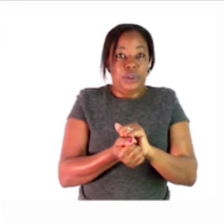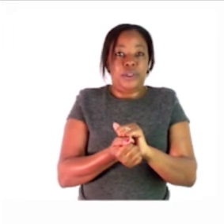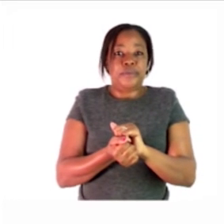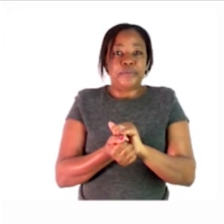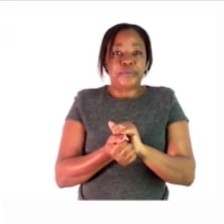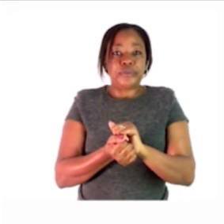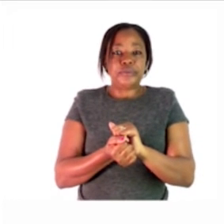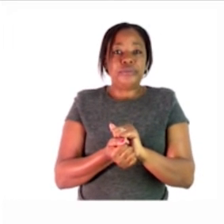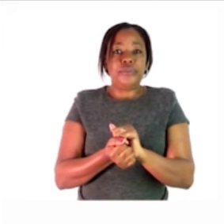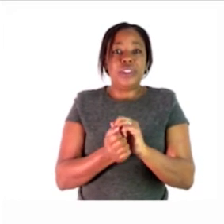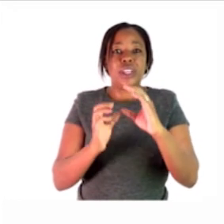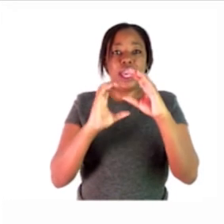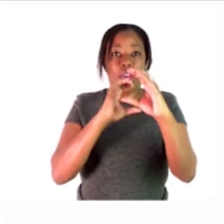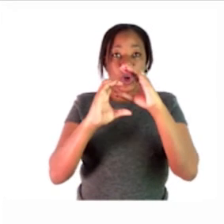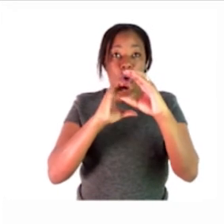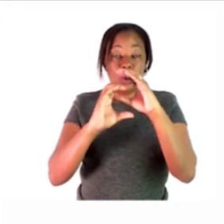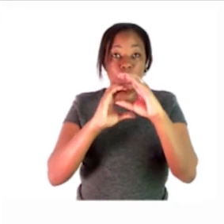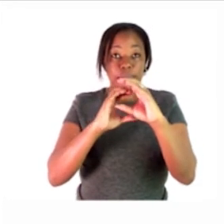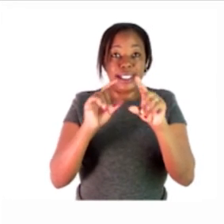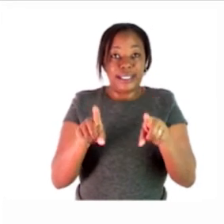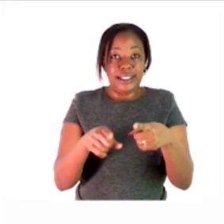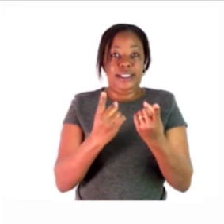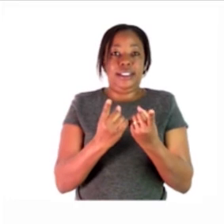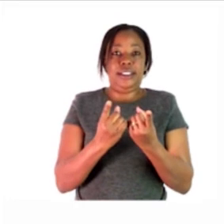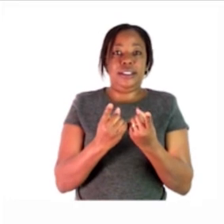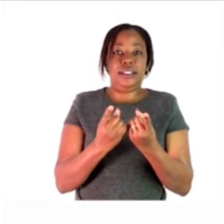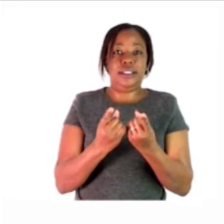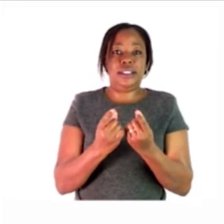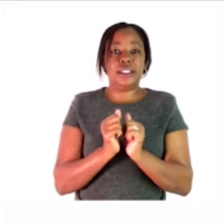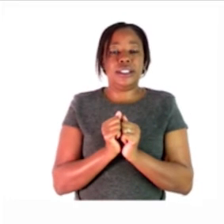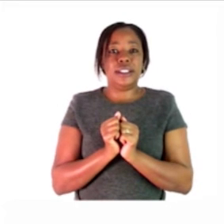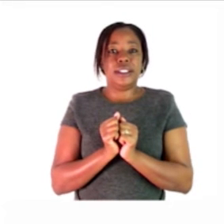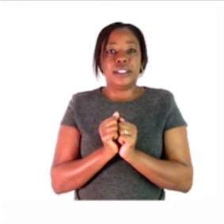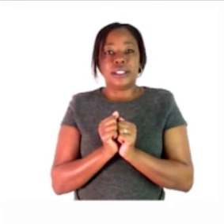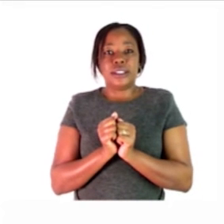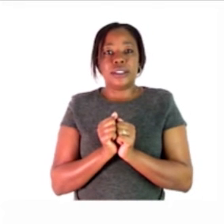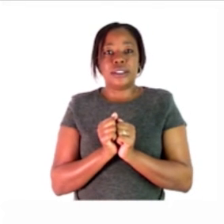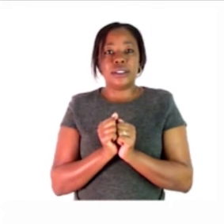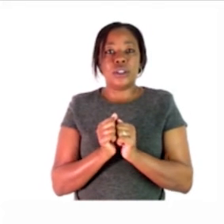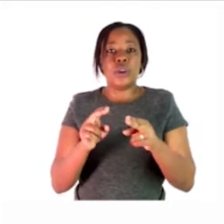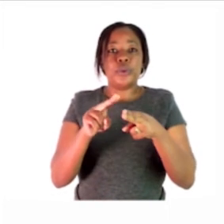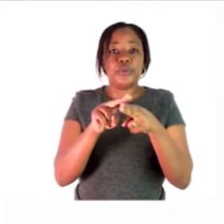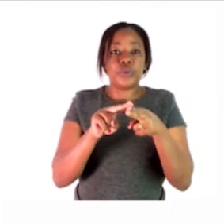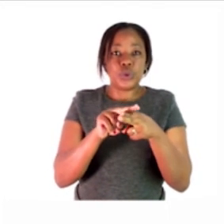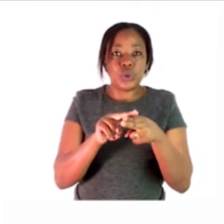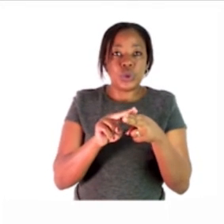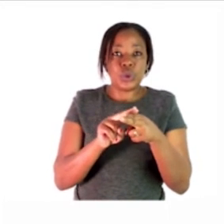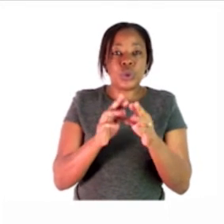use. And the codes are given to us on the alphabets. And we use those